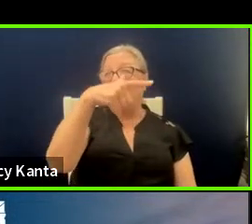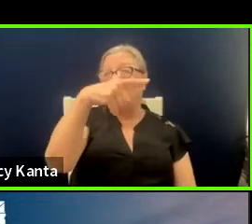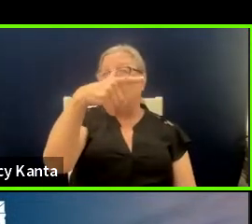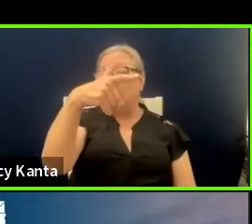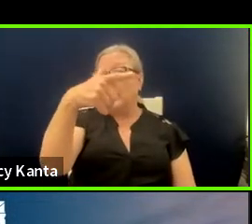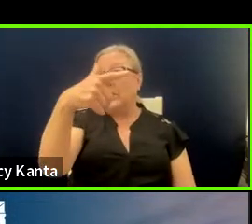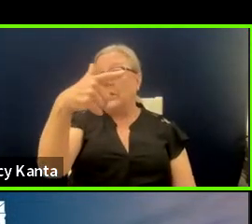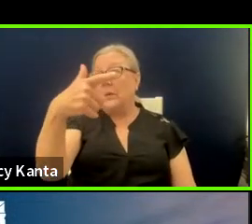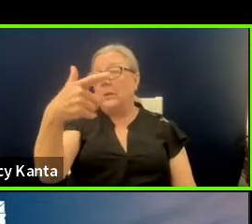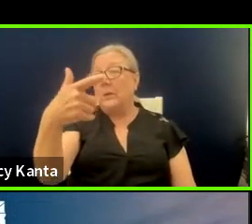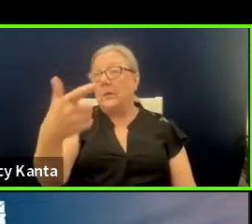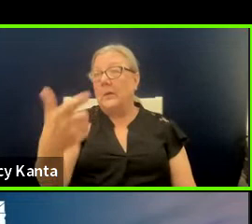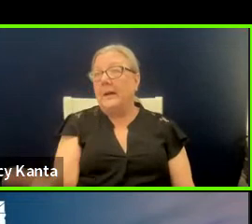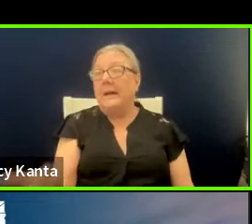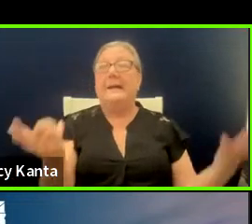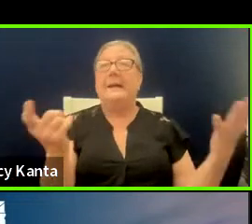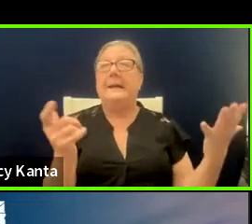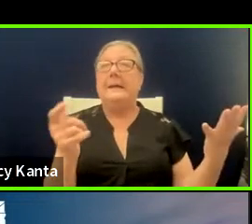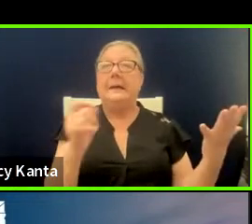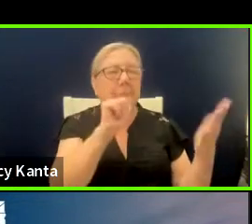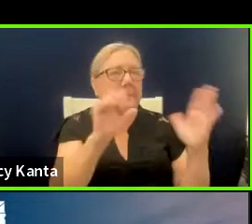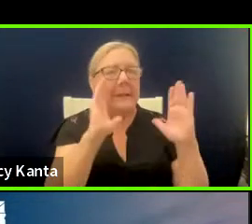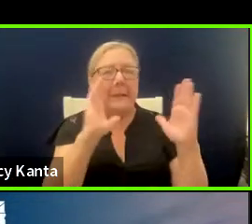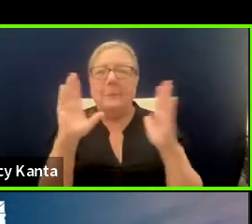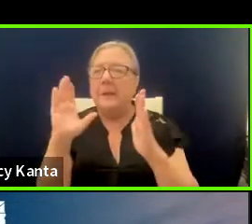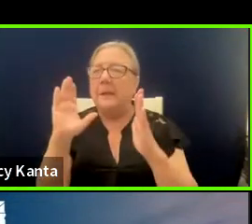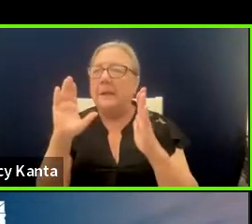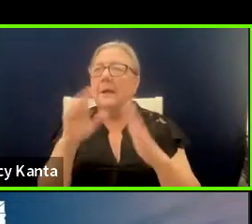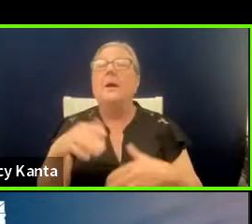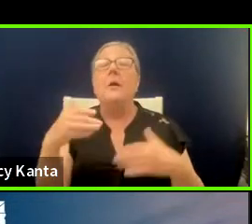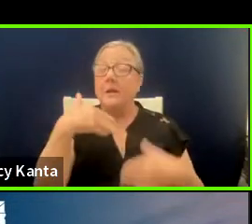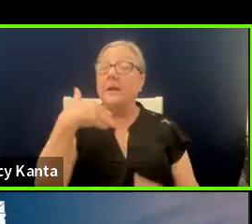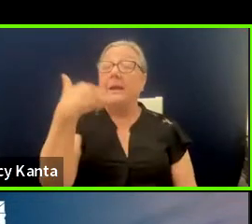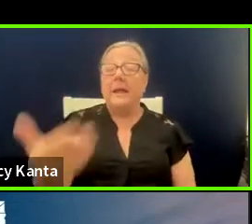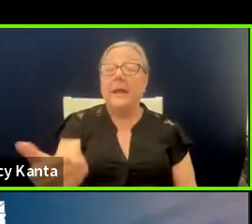gone, but I wasn't paying attention. Meg.